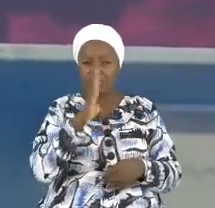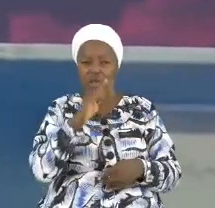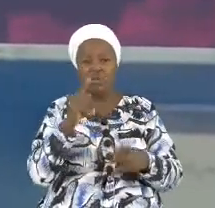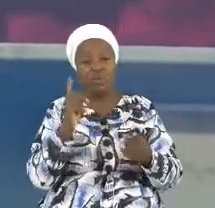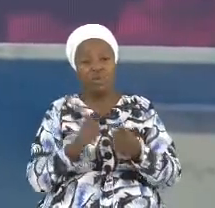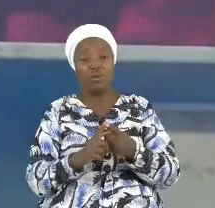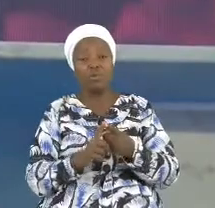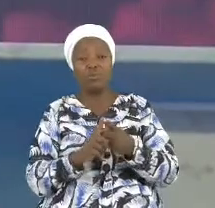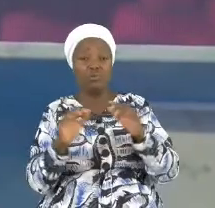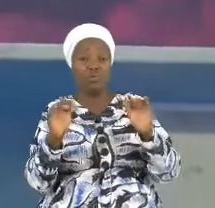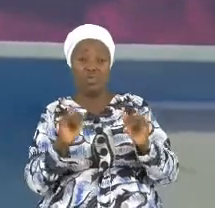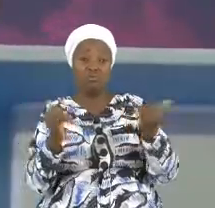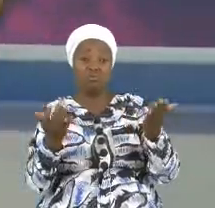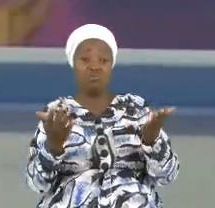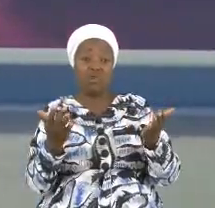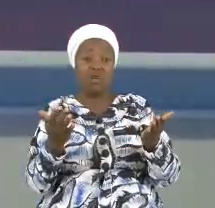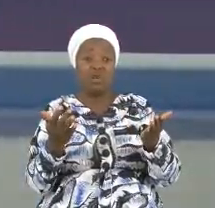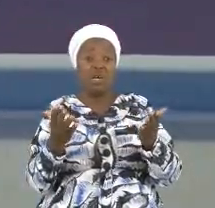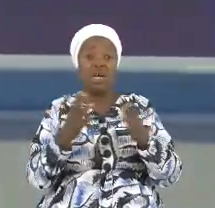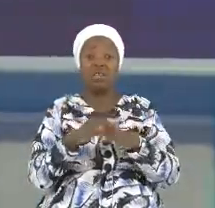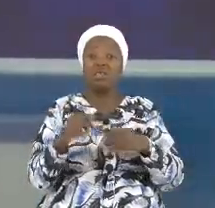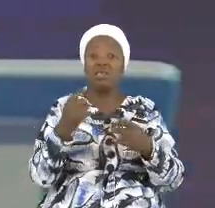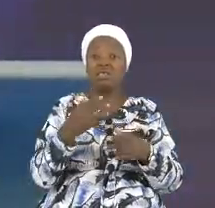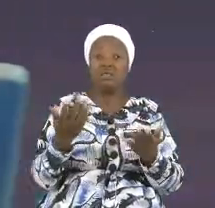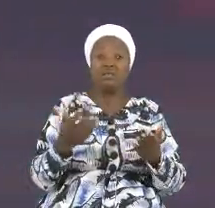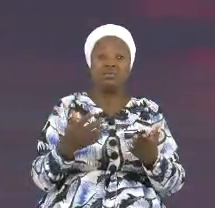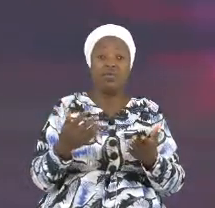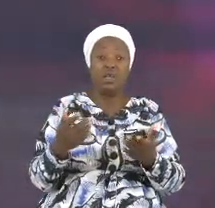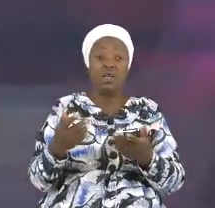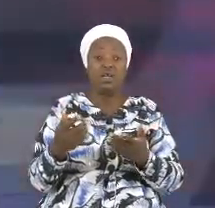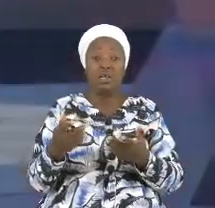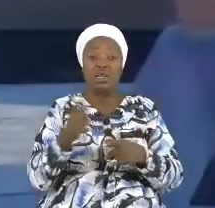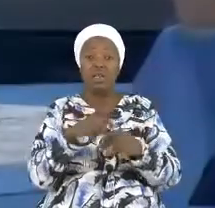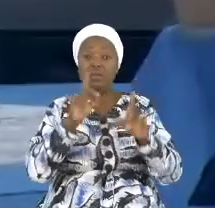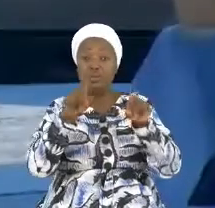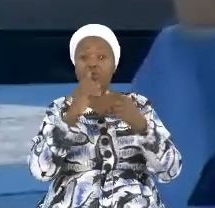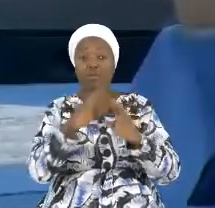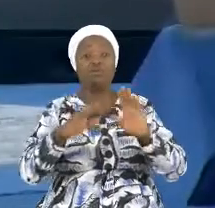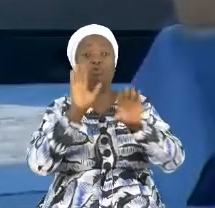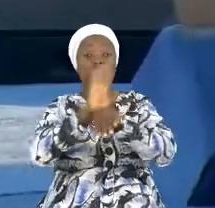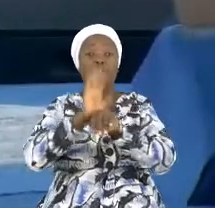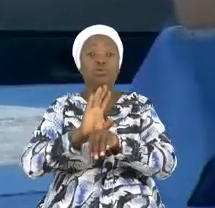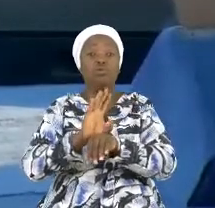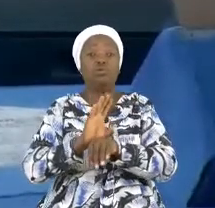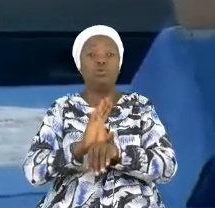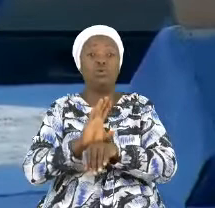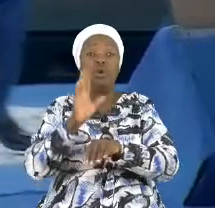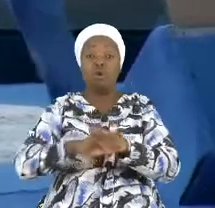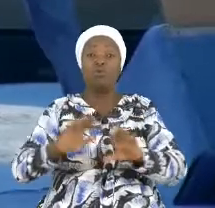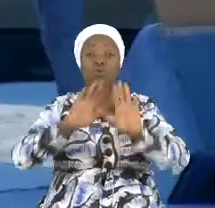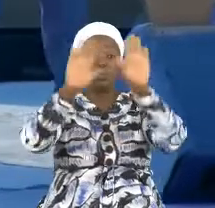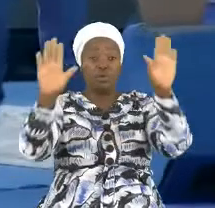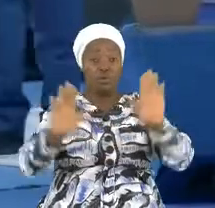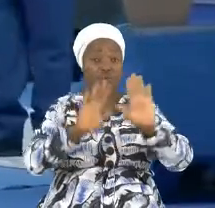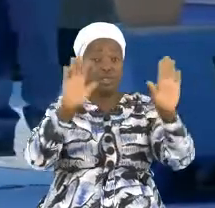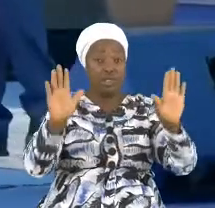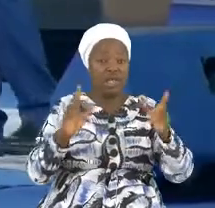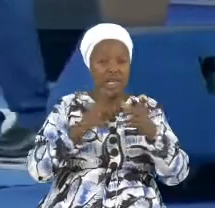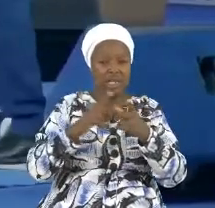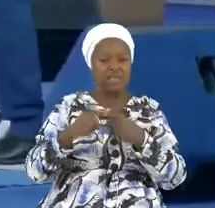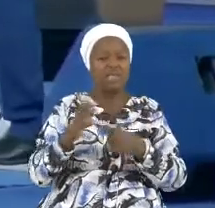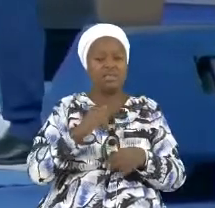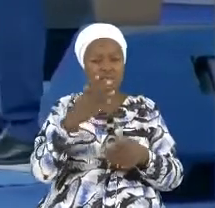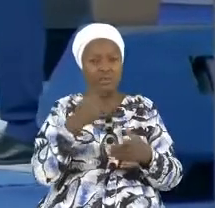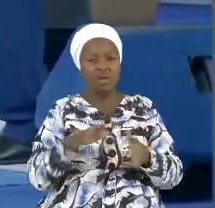of time. And when you mention Christ, they say, yes, I know him mentally. And when you mention